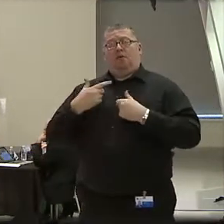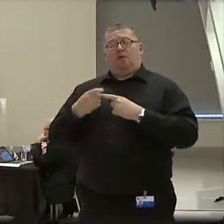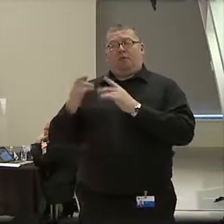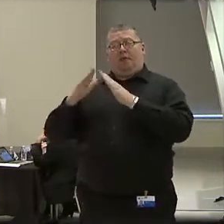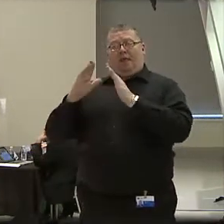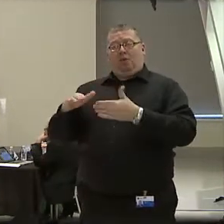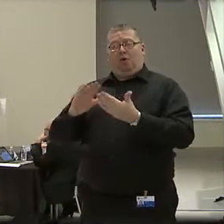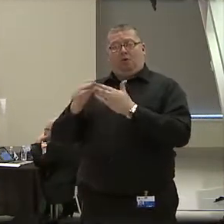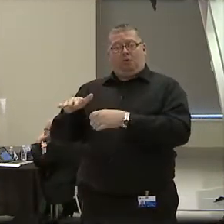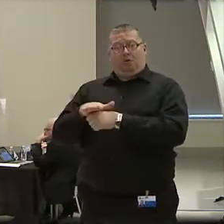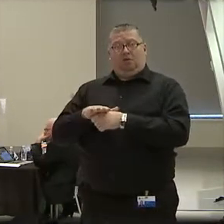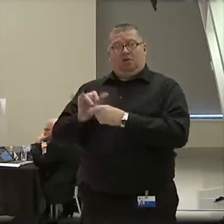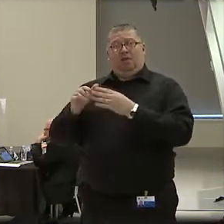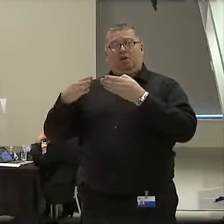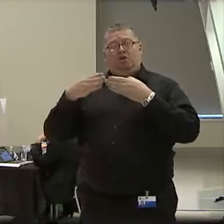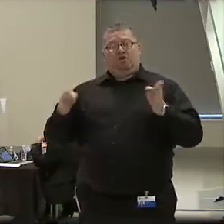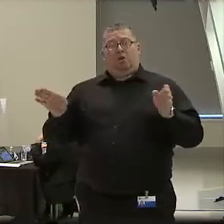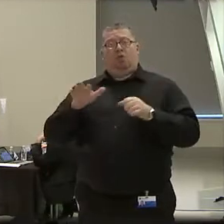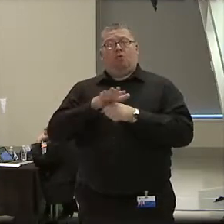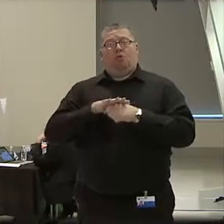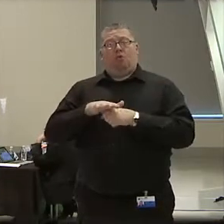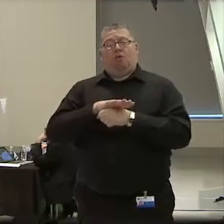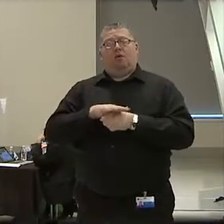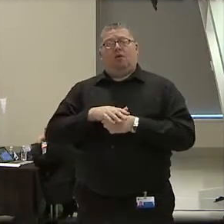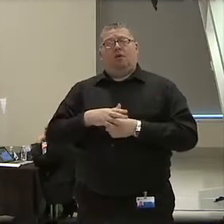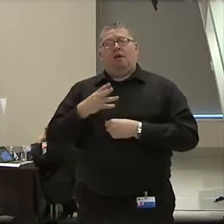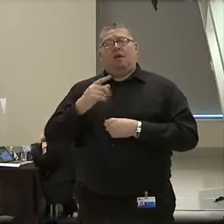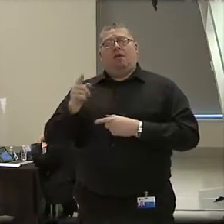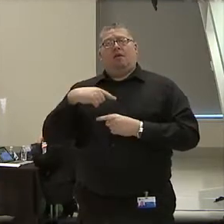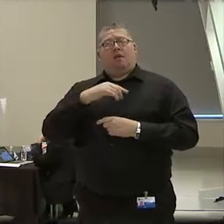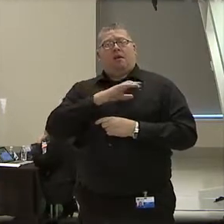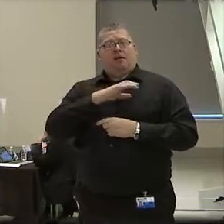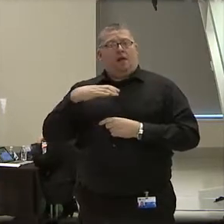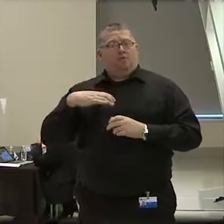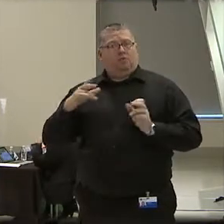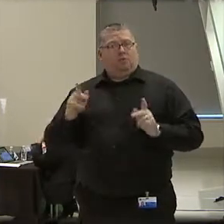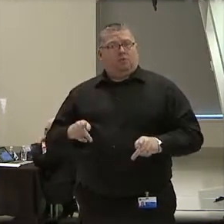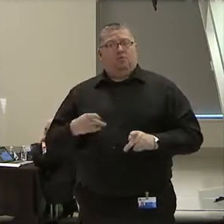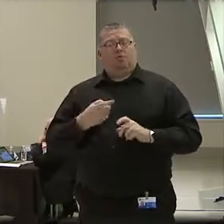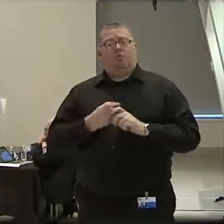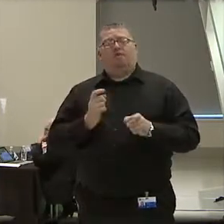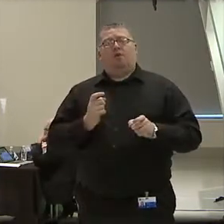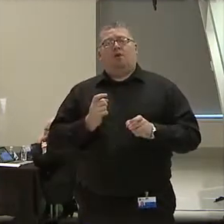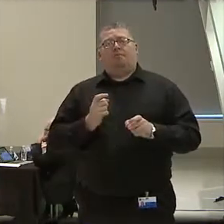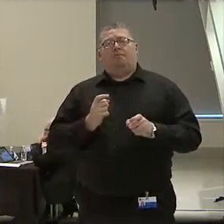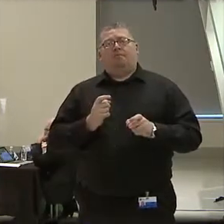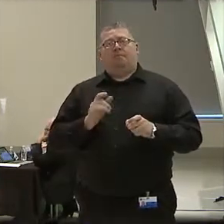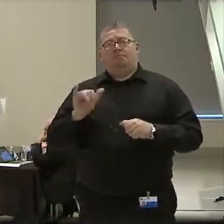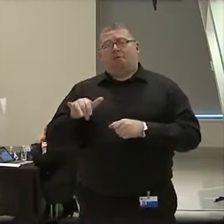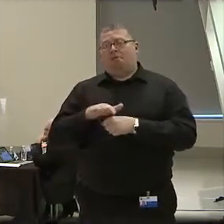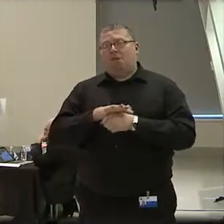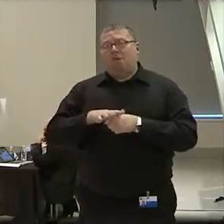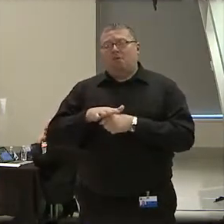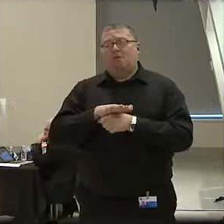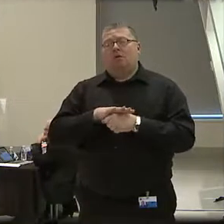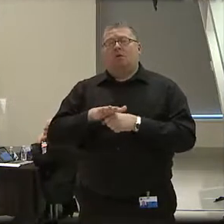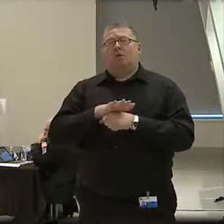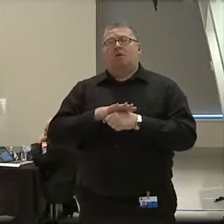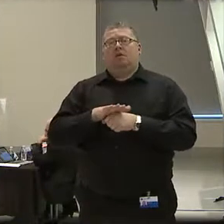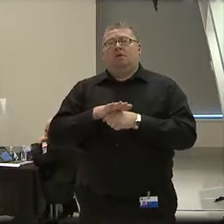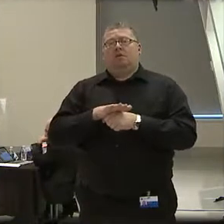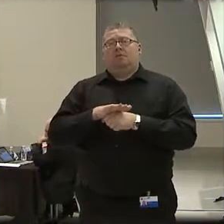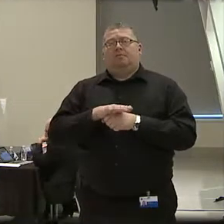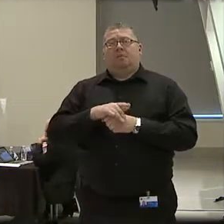developments and the general community. The council person from that area,